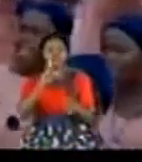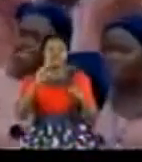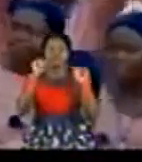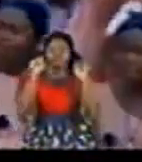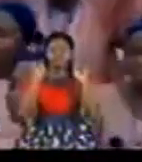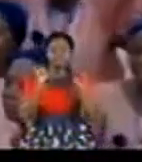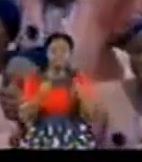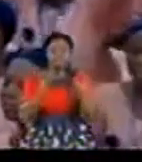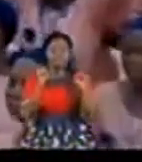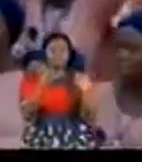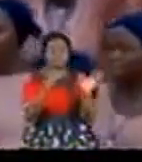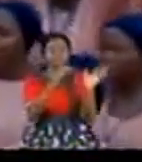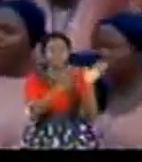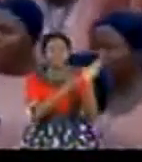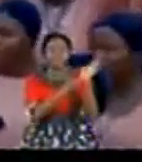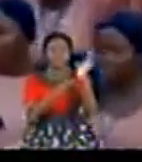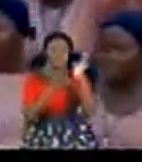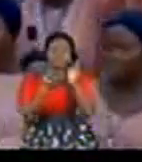are